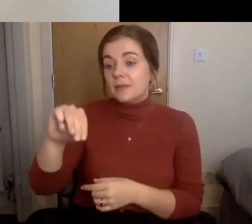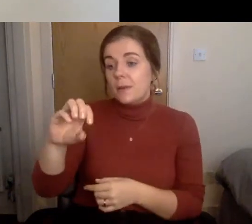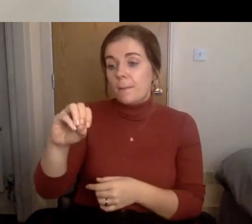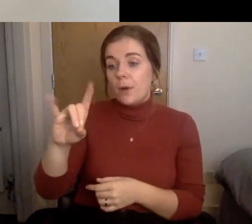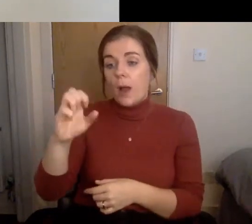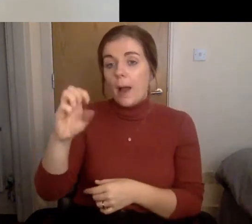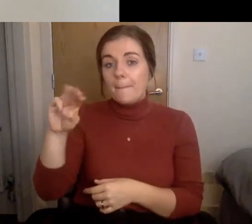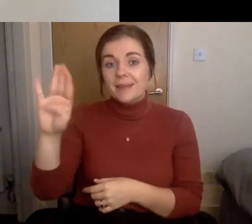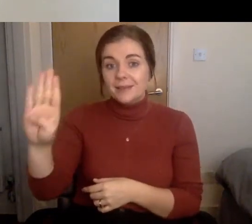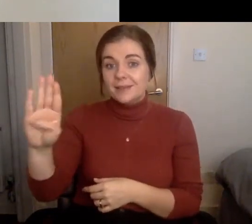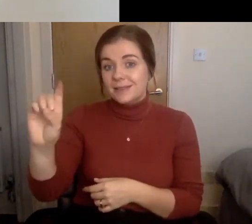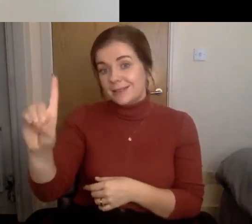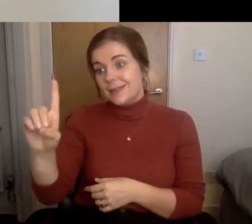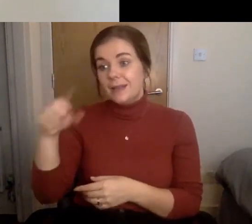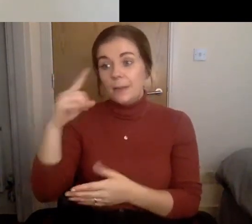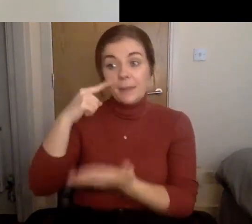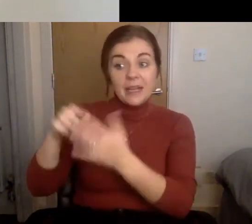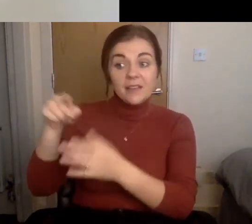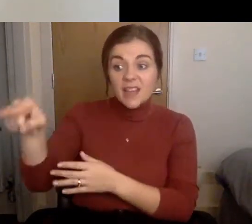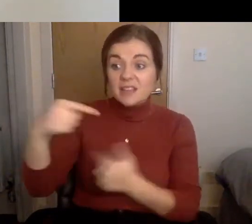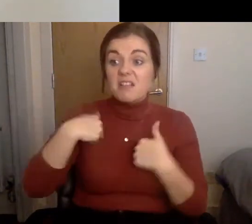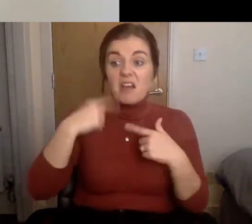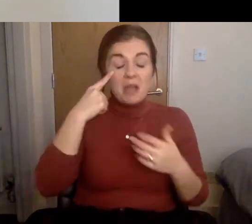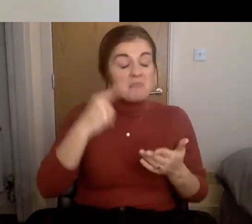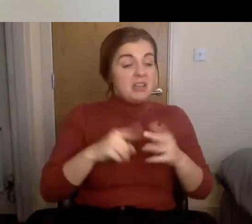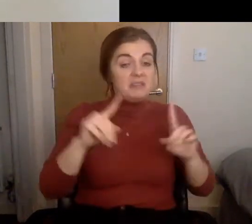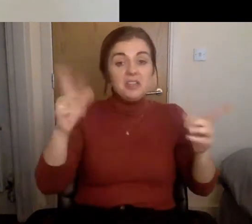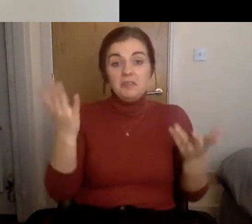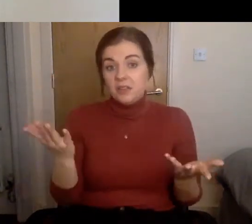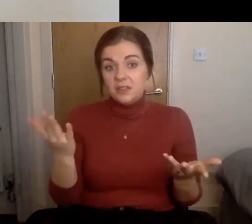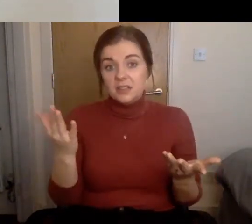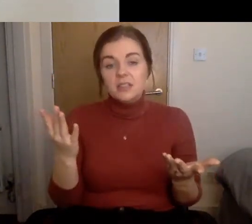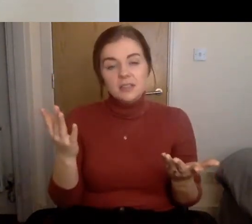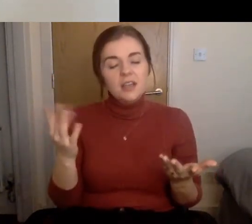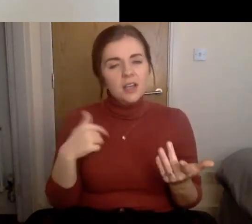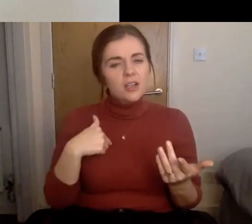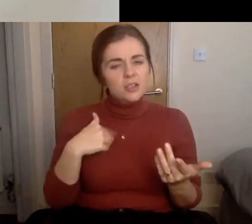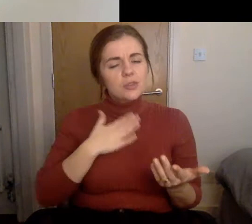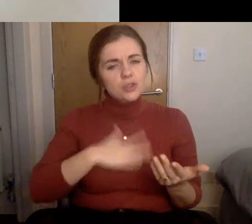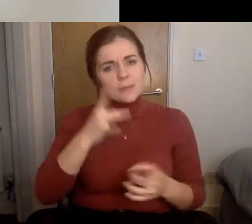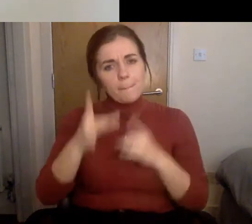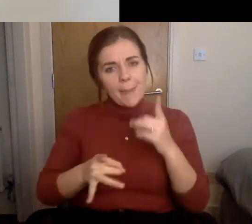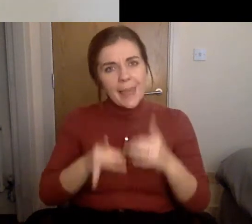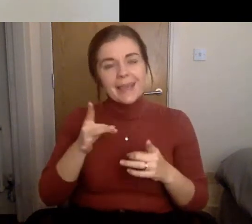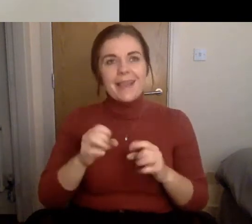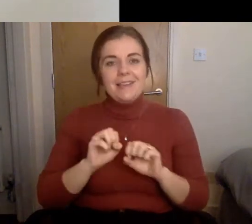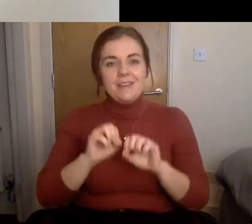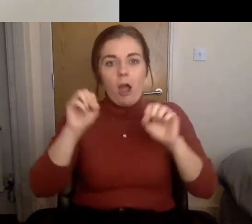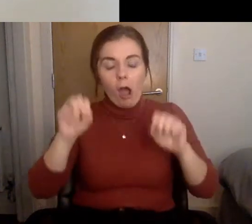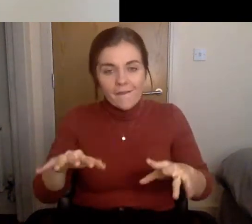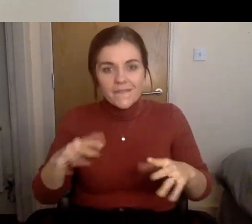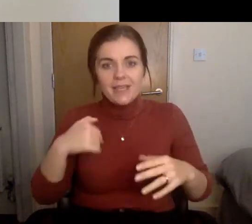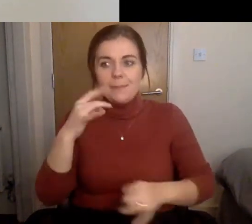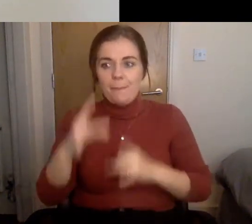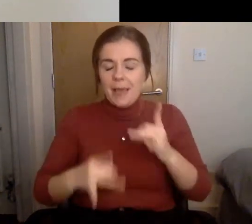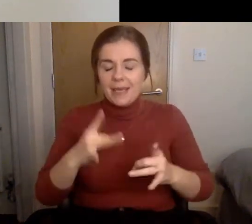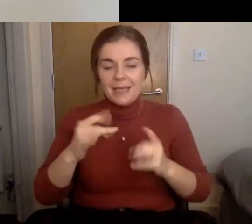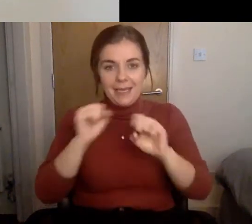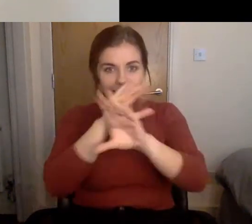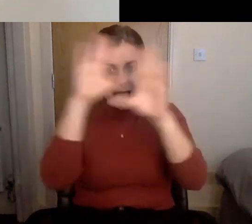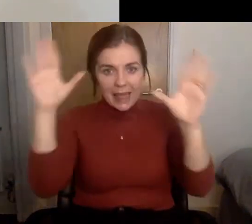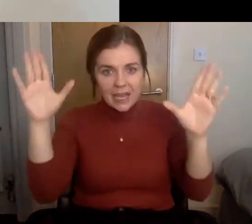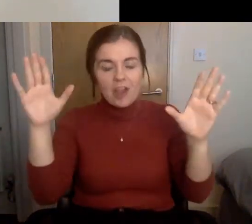believe that. So I think making that very obvious and explicit,